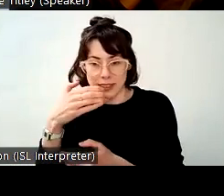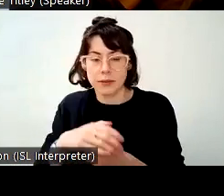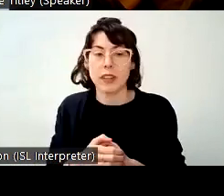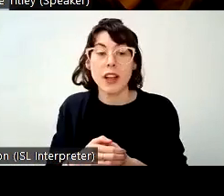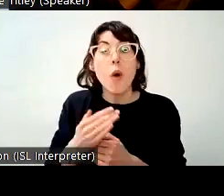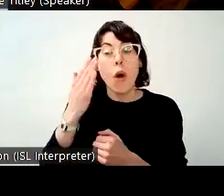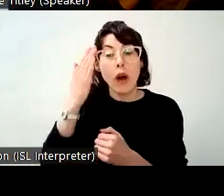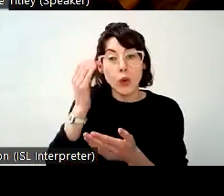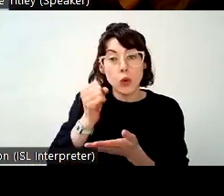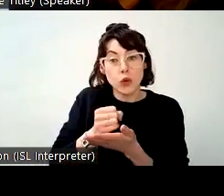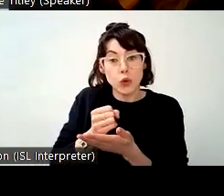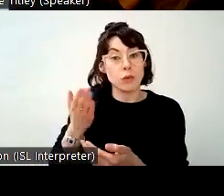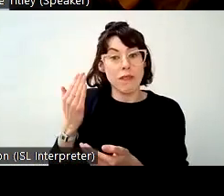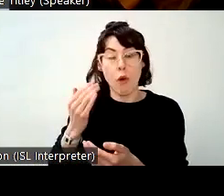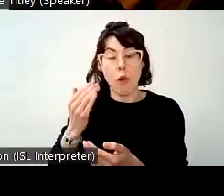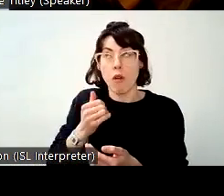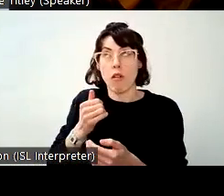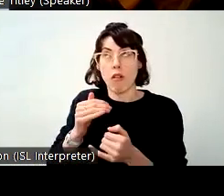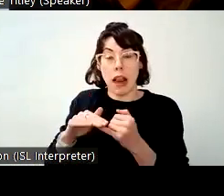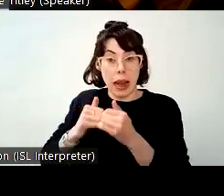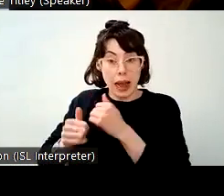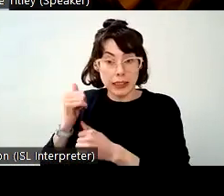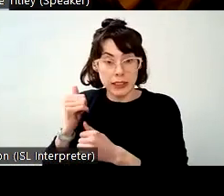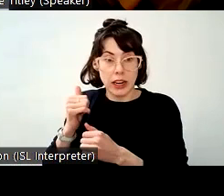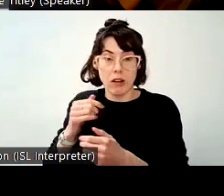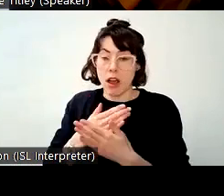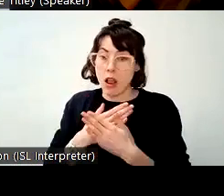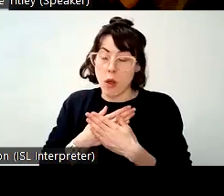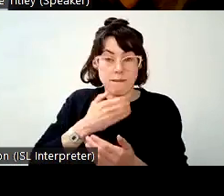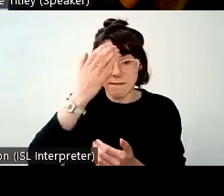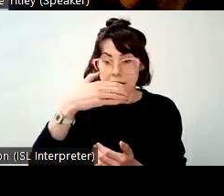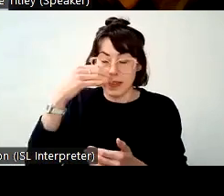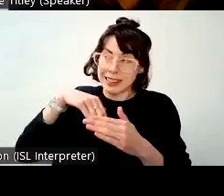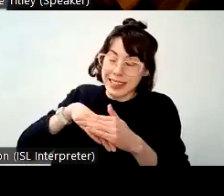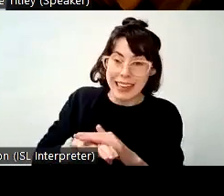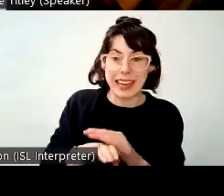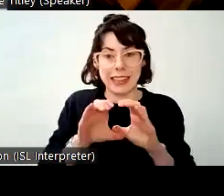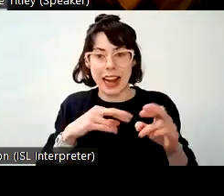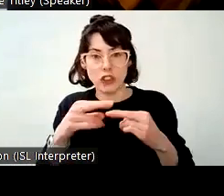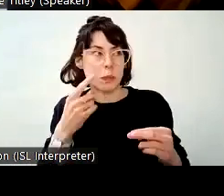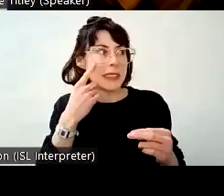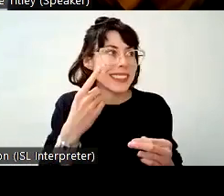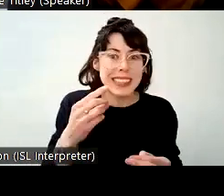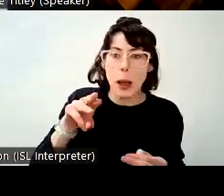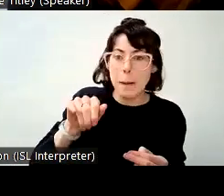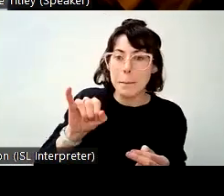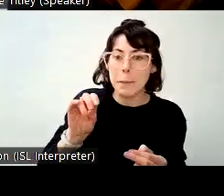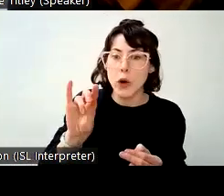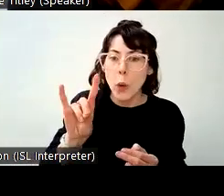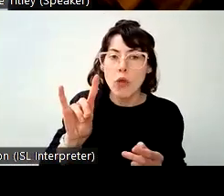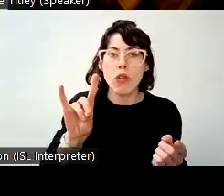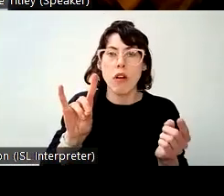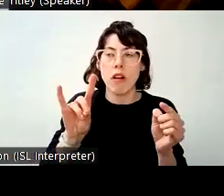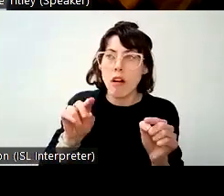by the participants in the certificate the first year around, in terms of having the opportunity to get to know the campus, avail of the library, get to know people